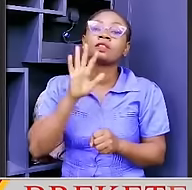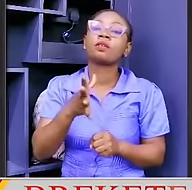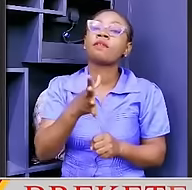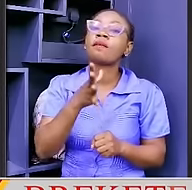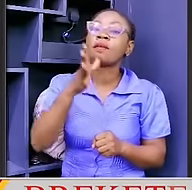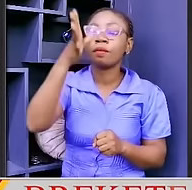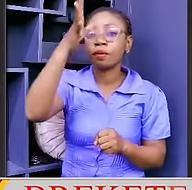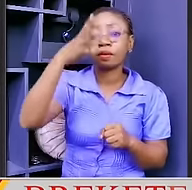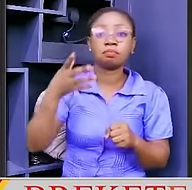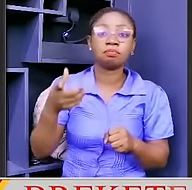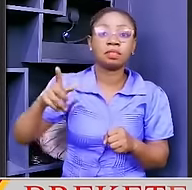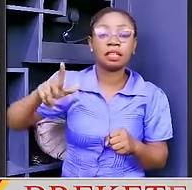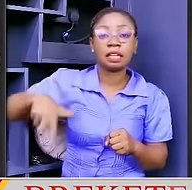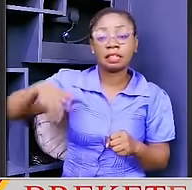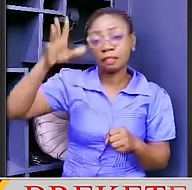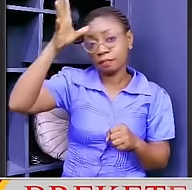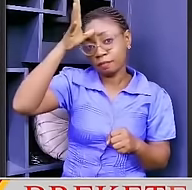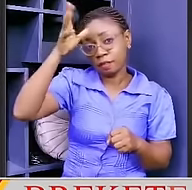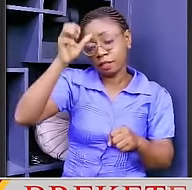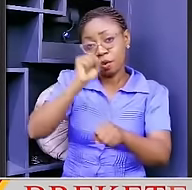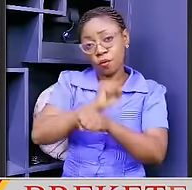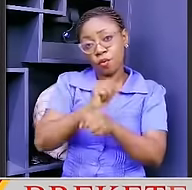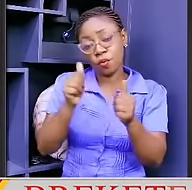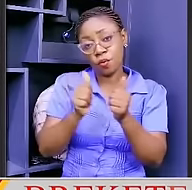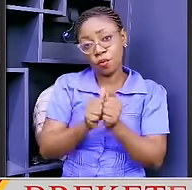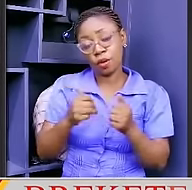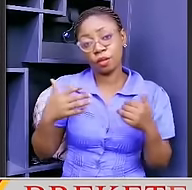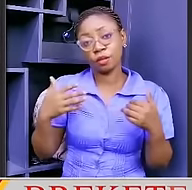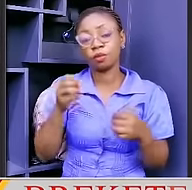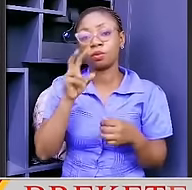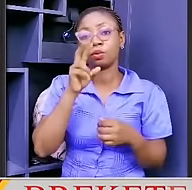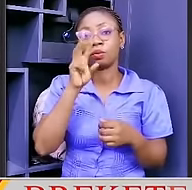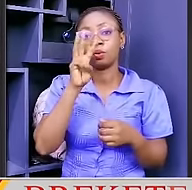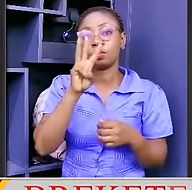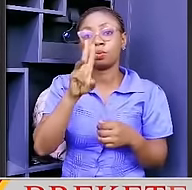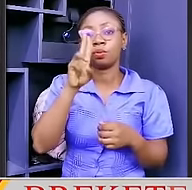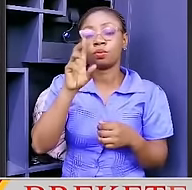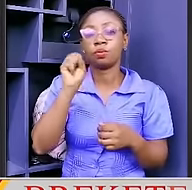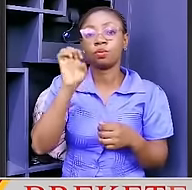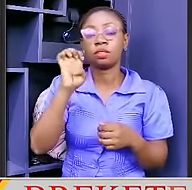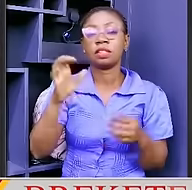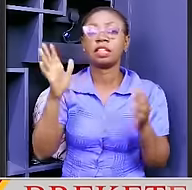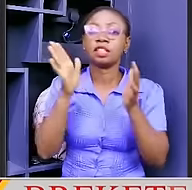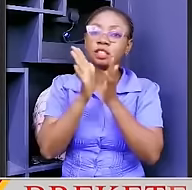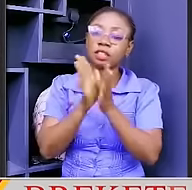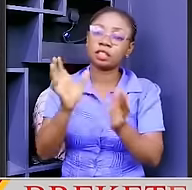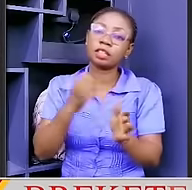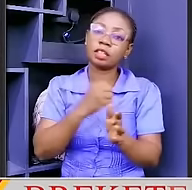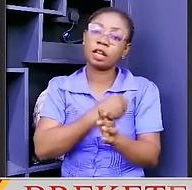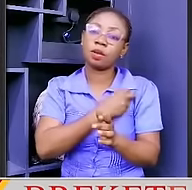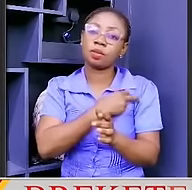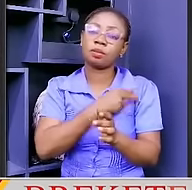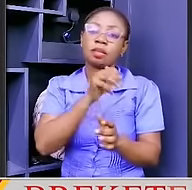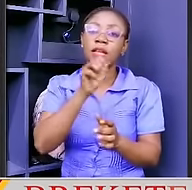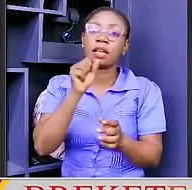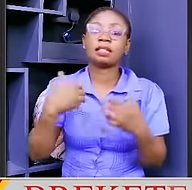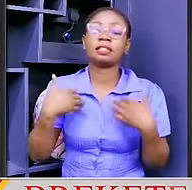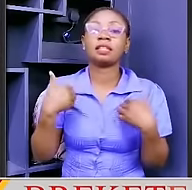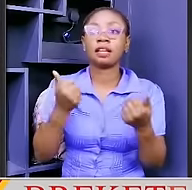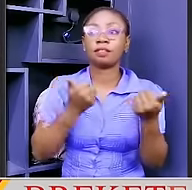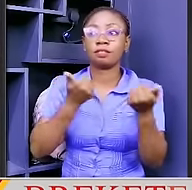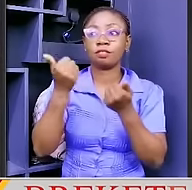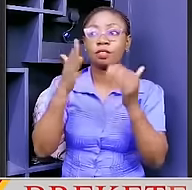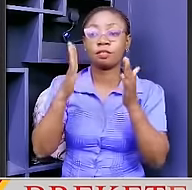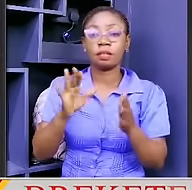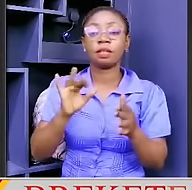your father, your late father, they work with health. Waiting. Wuse General Hospital as health driver. Wuse General Hospital. Una